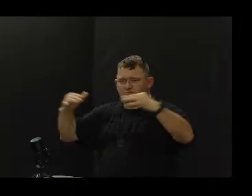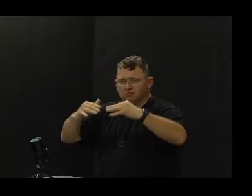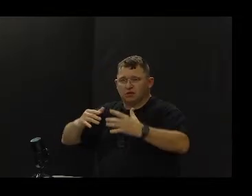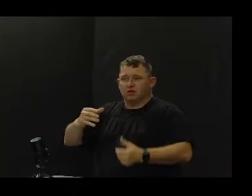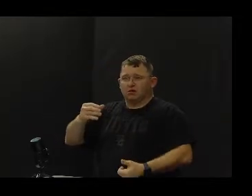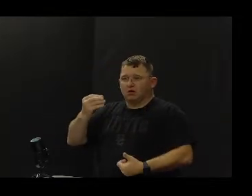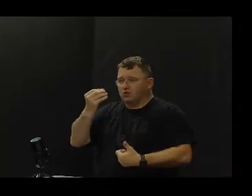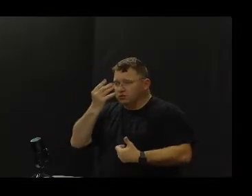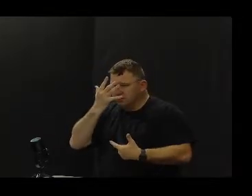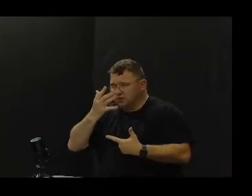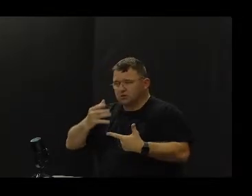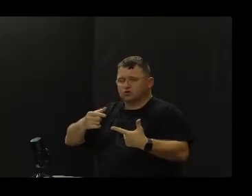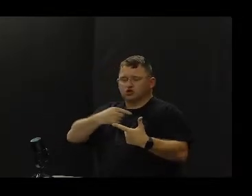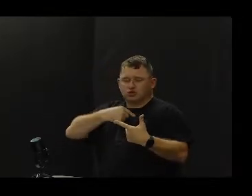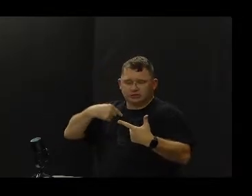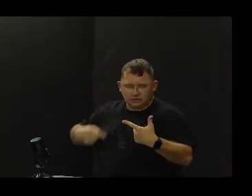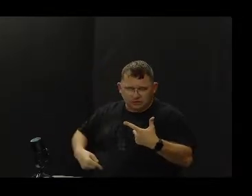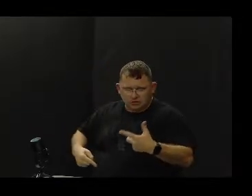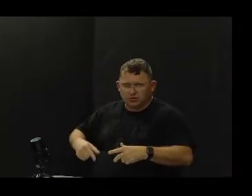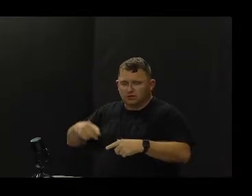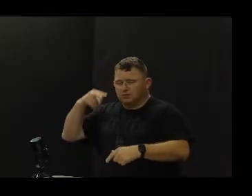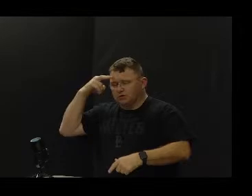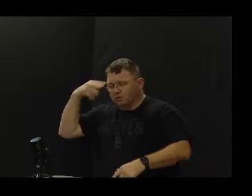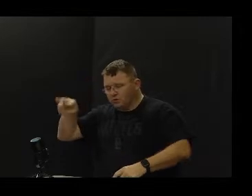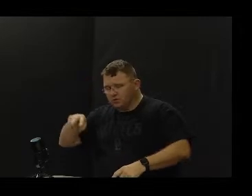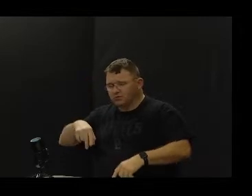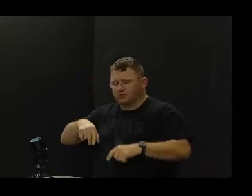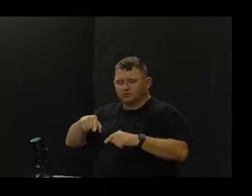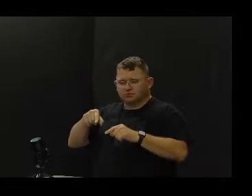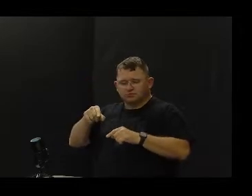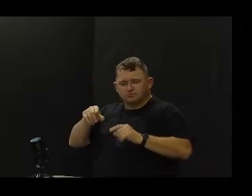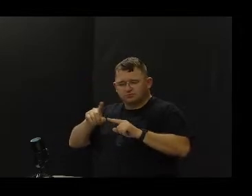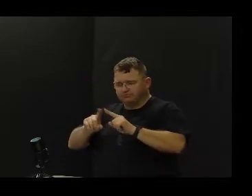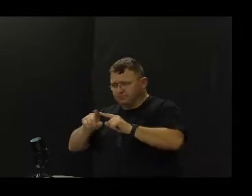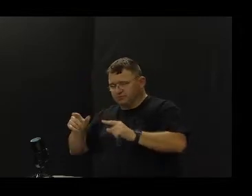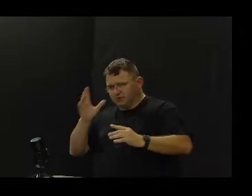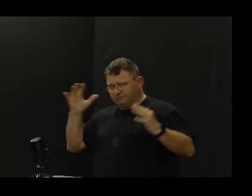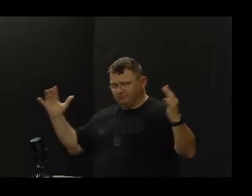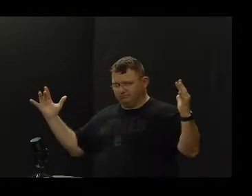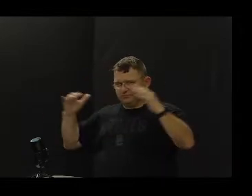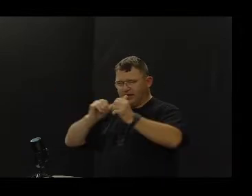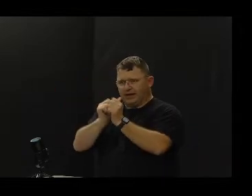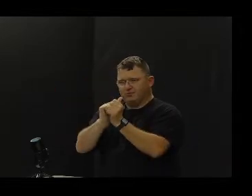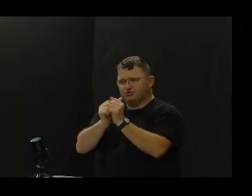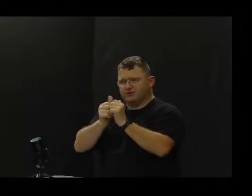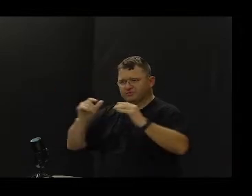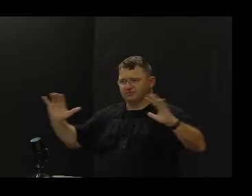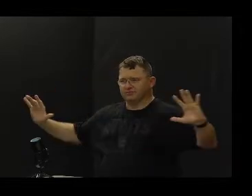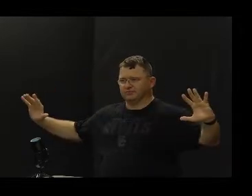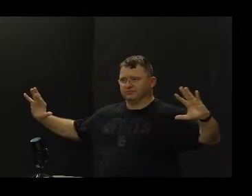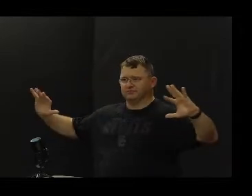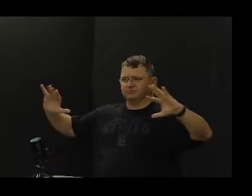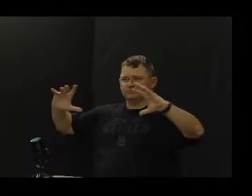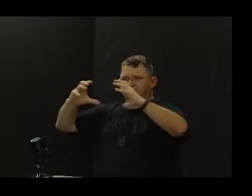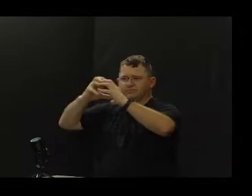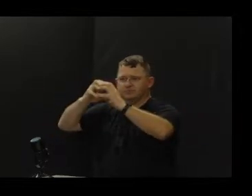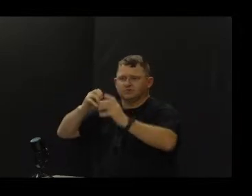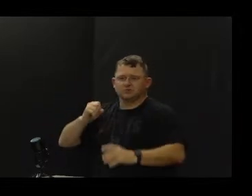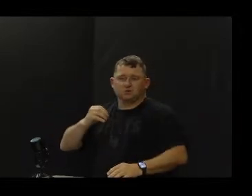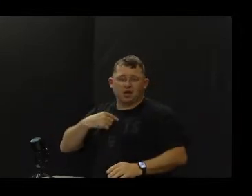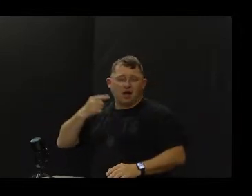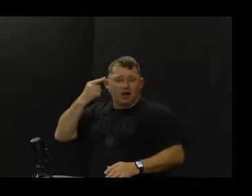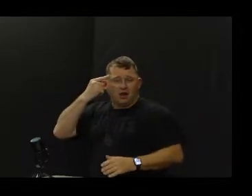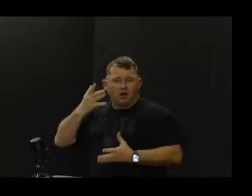is an international competition with international students that are coming in from China, Mexico, and the like, and to have a competition there